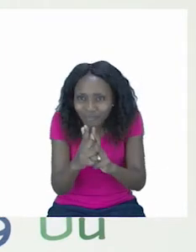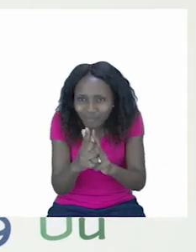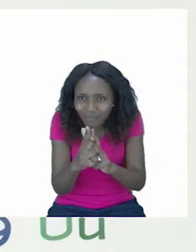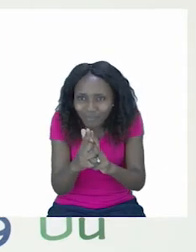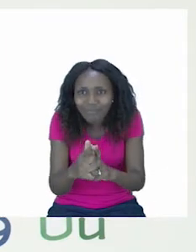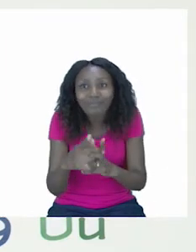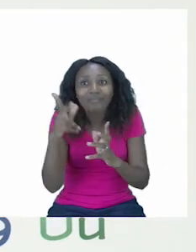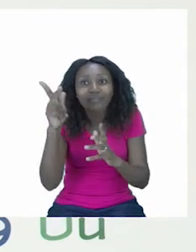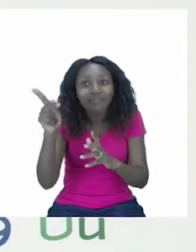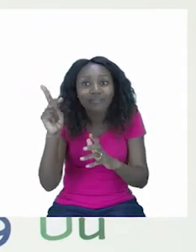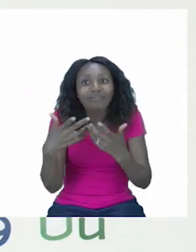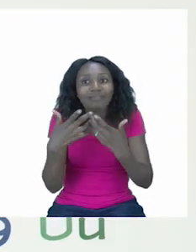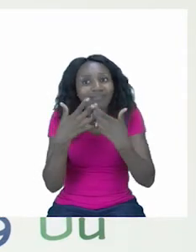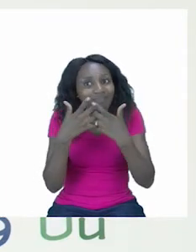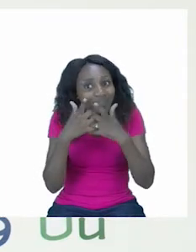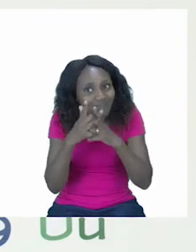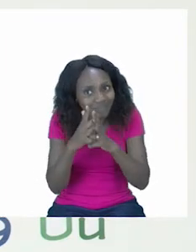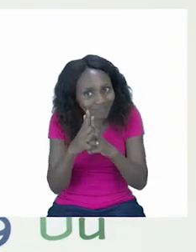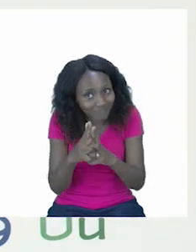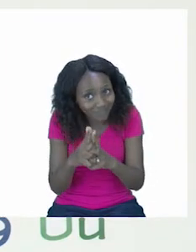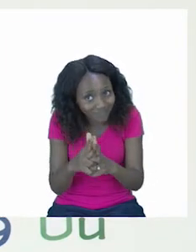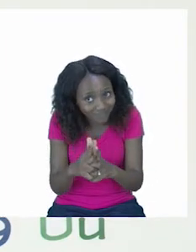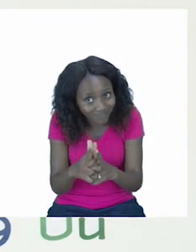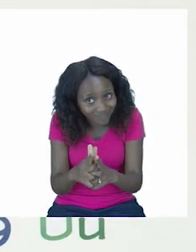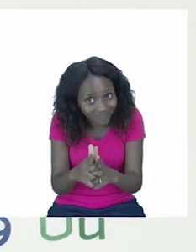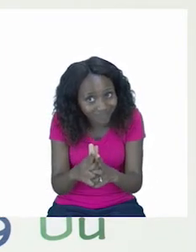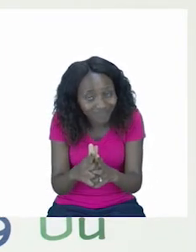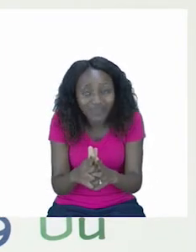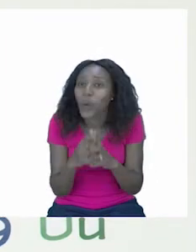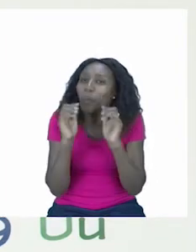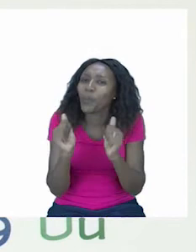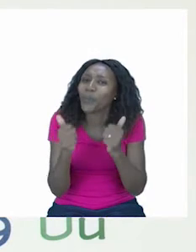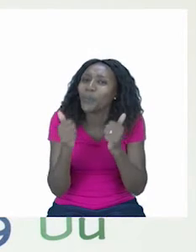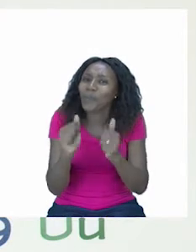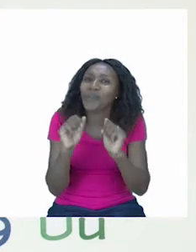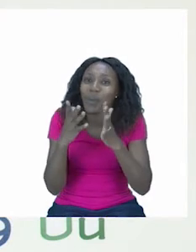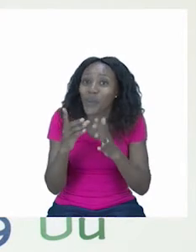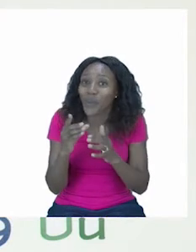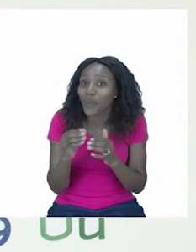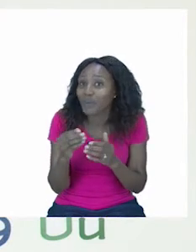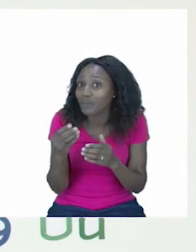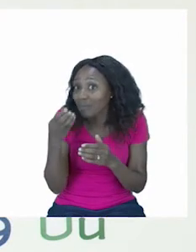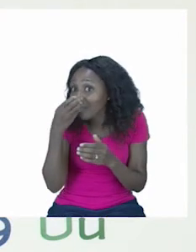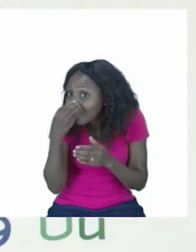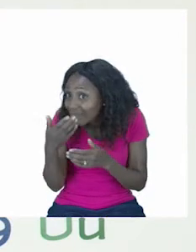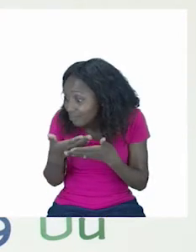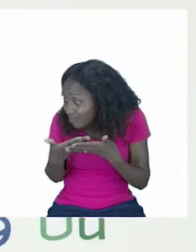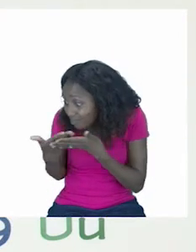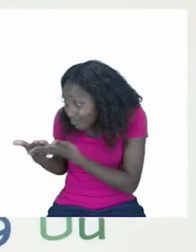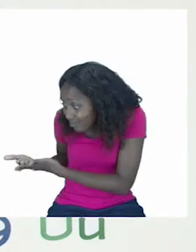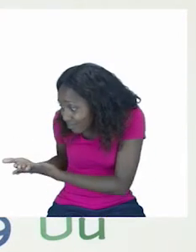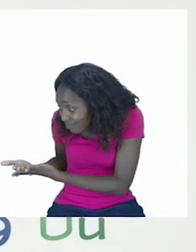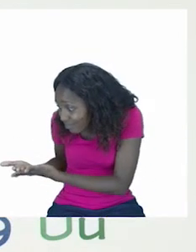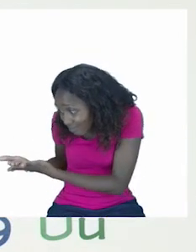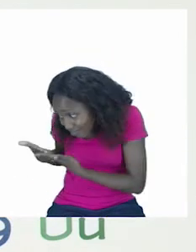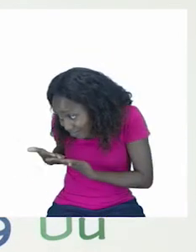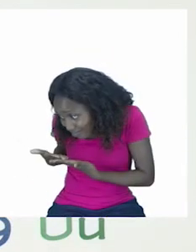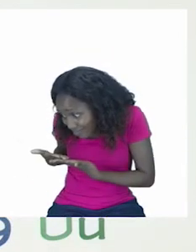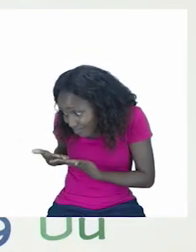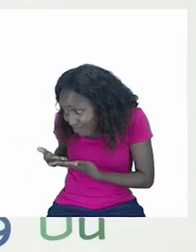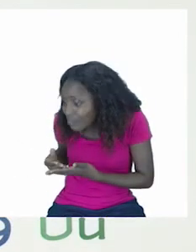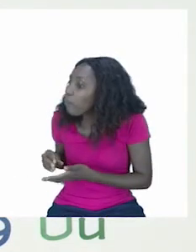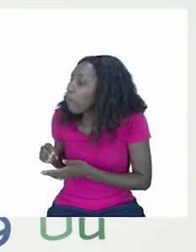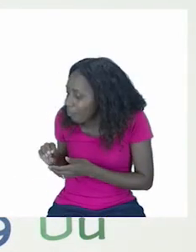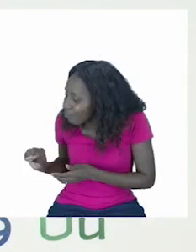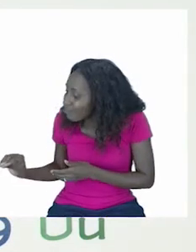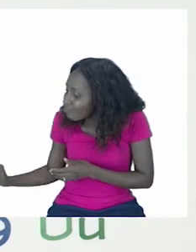say Sunday. Very good. Zoshi, will you help me? Very good.